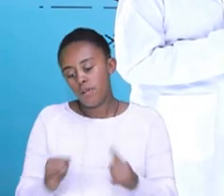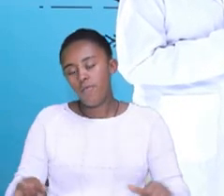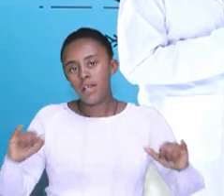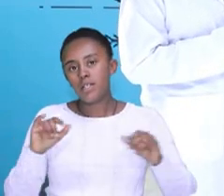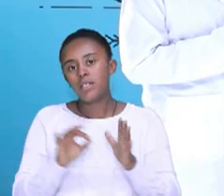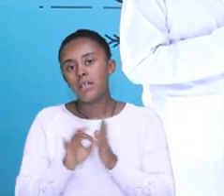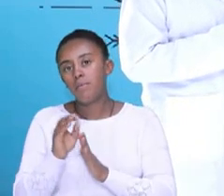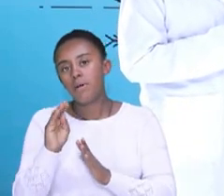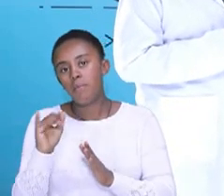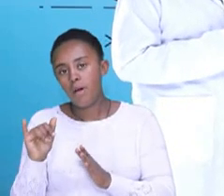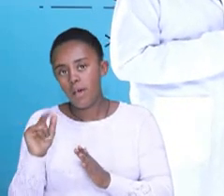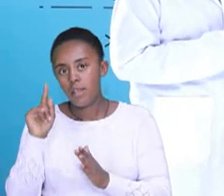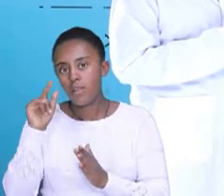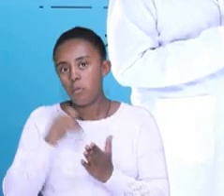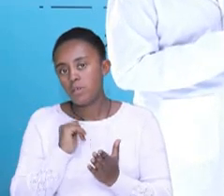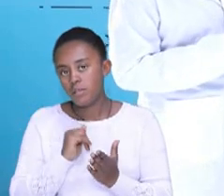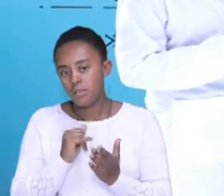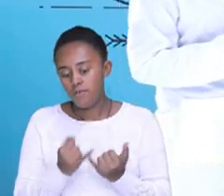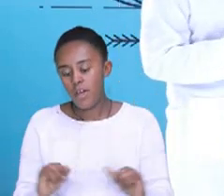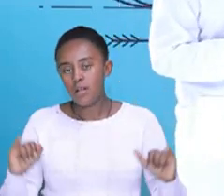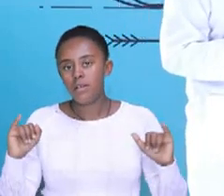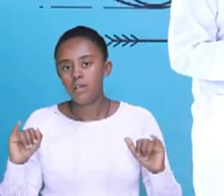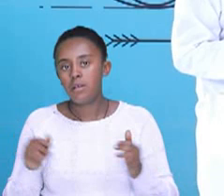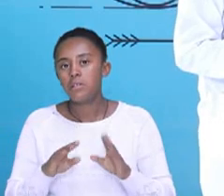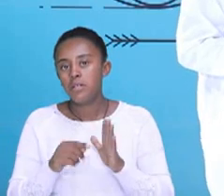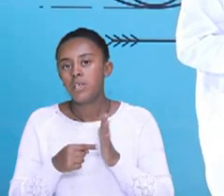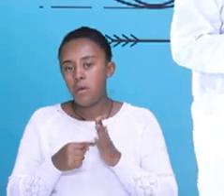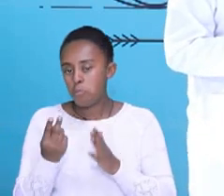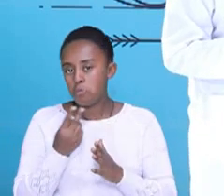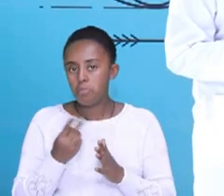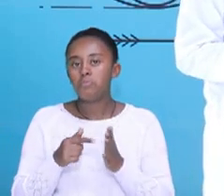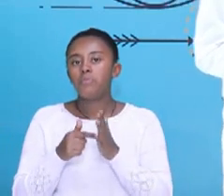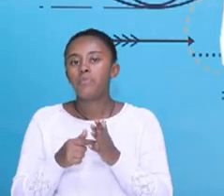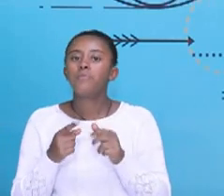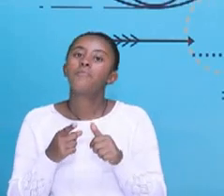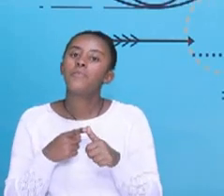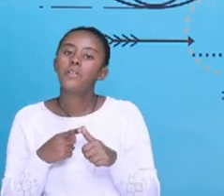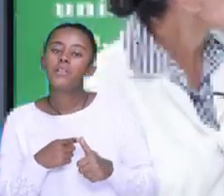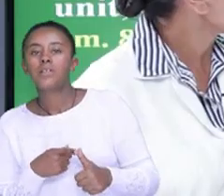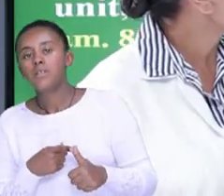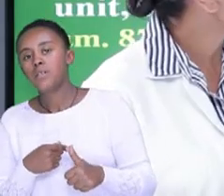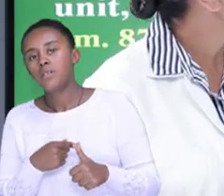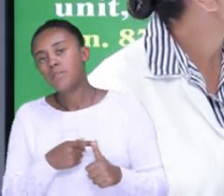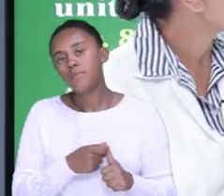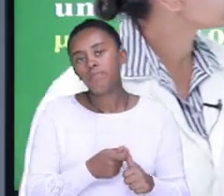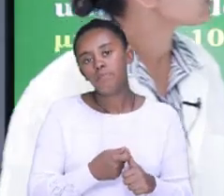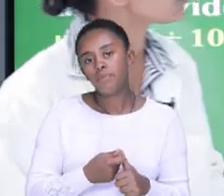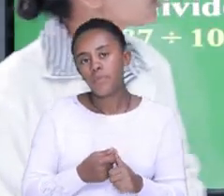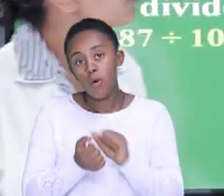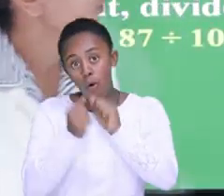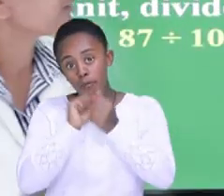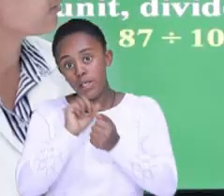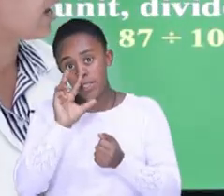the number by 1000. Let's see example in both cases. Here we have example